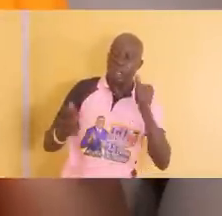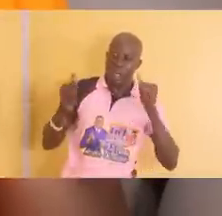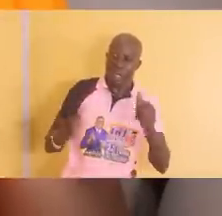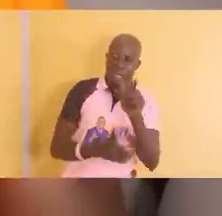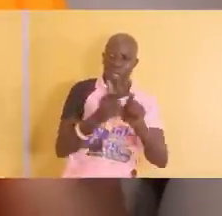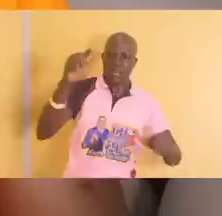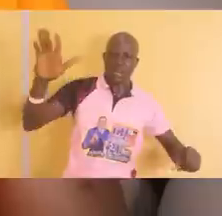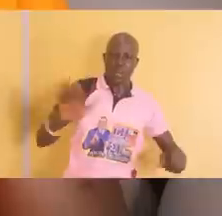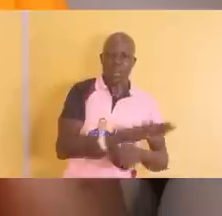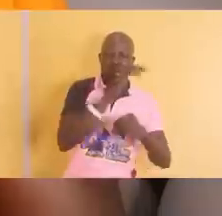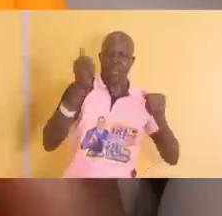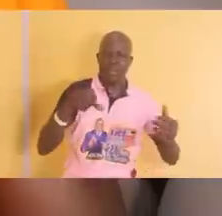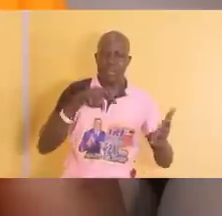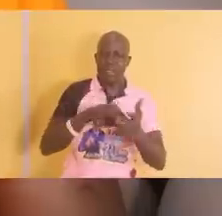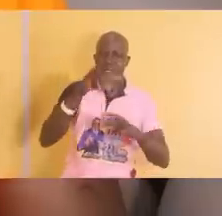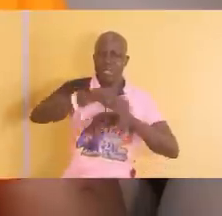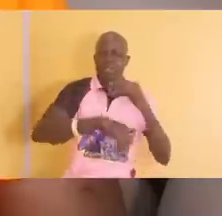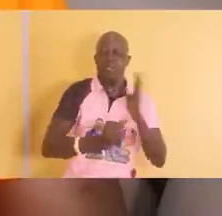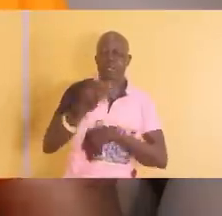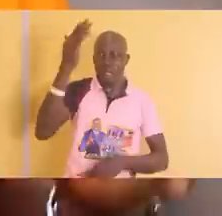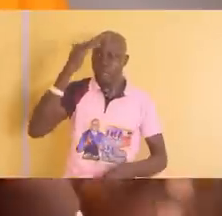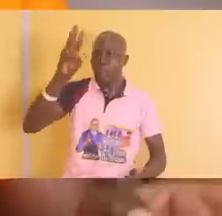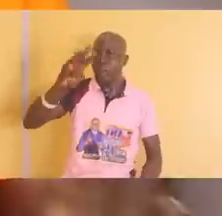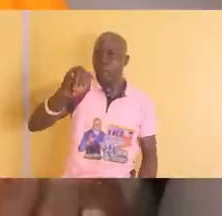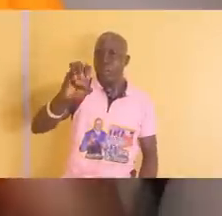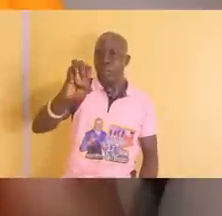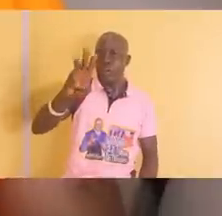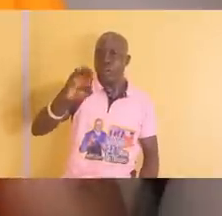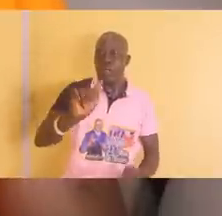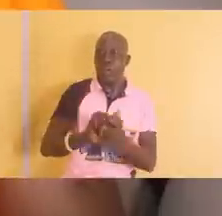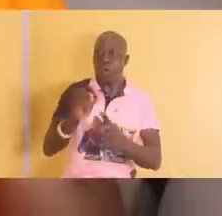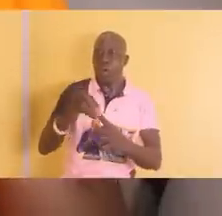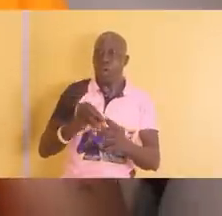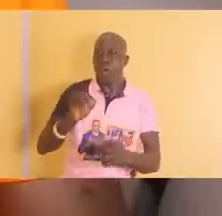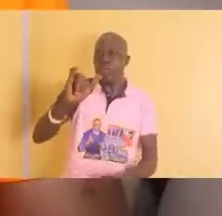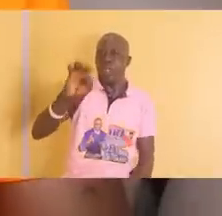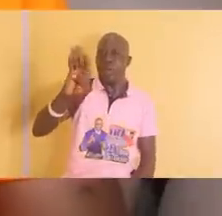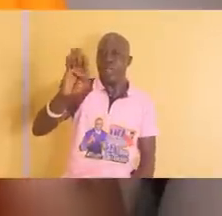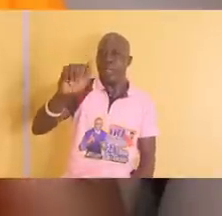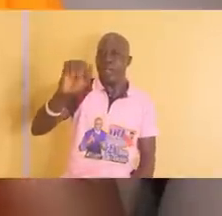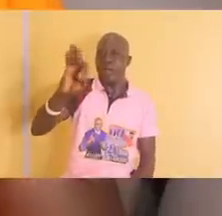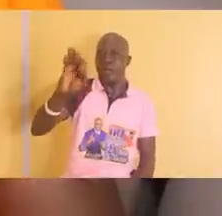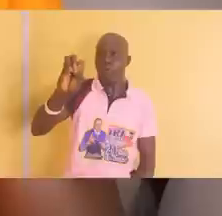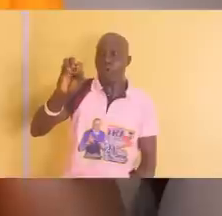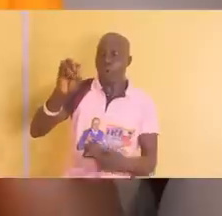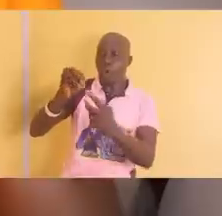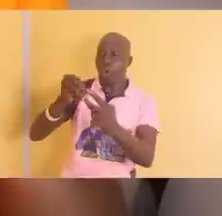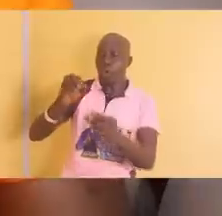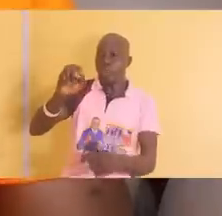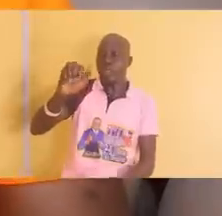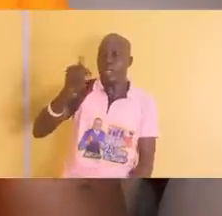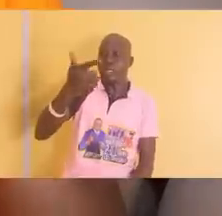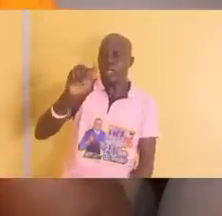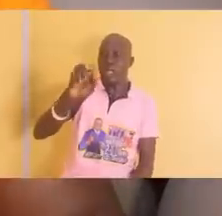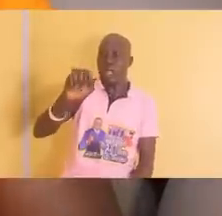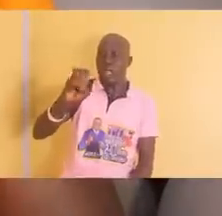de ma le agbara. Bẹ́ẹ̀ o wa ni mo we. You ask me we. Lẹ́gbẹ̀ẹ́ bi o wa n ba fo. You are in Asibafo. O wa lowode. You are in Owode. O wa Sagamu. Sagamu. O wa tosi